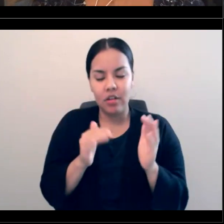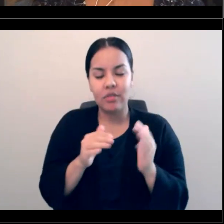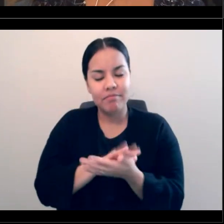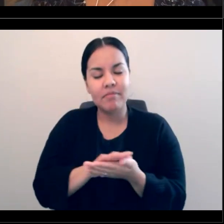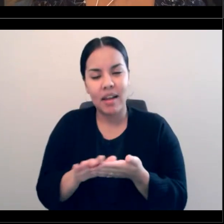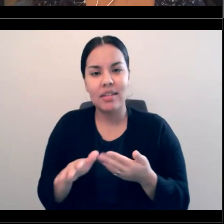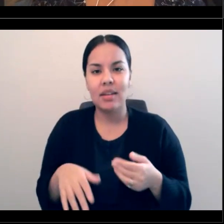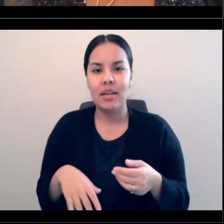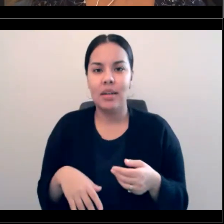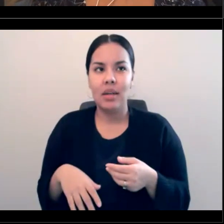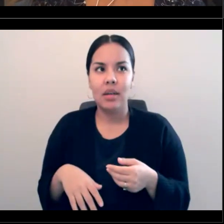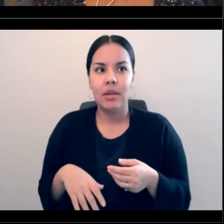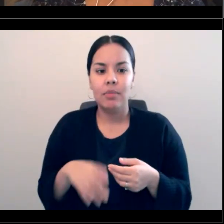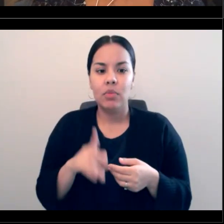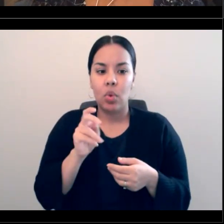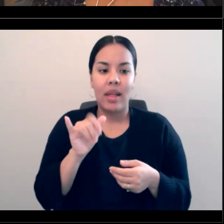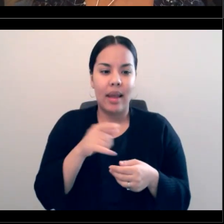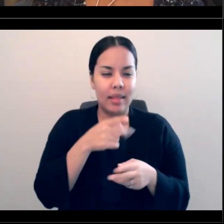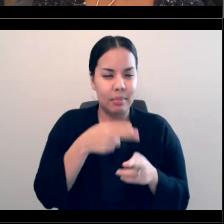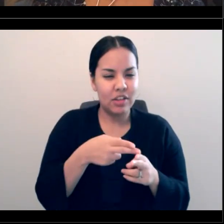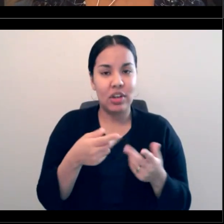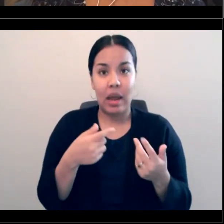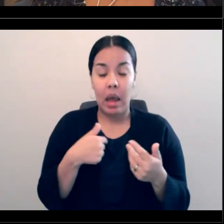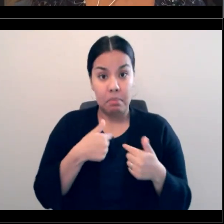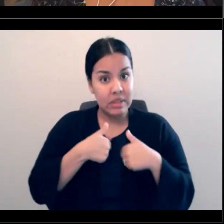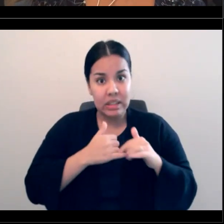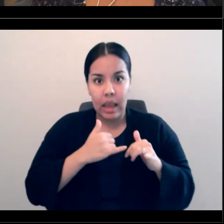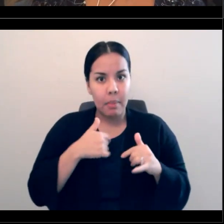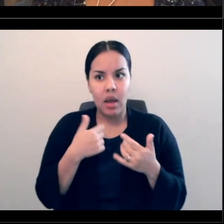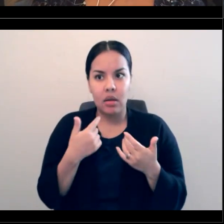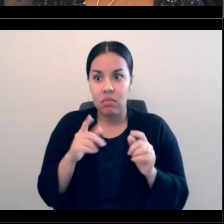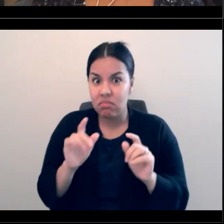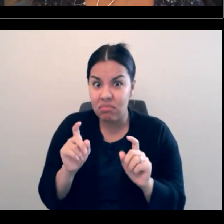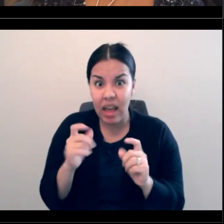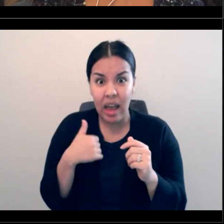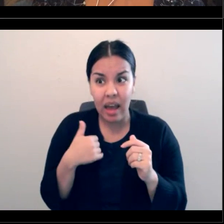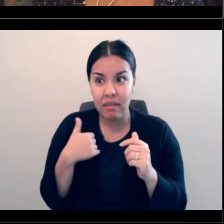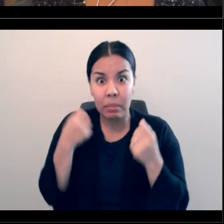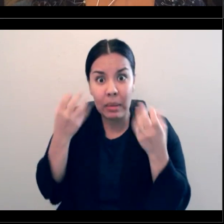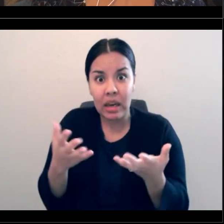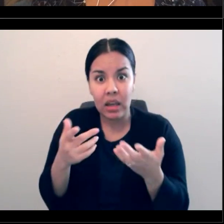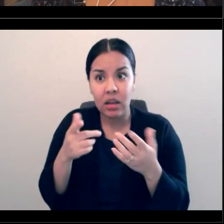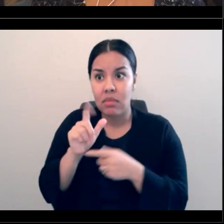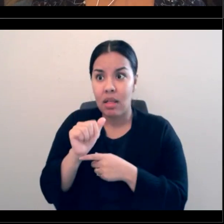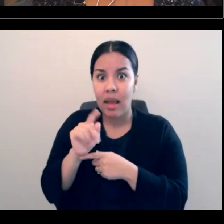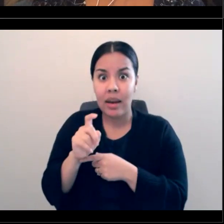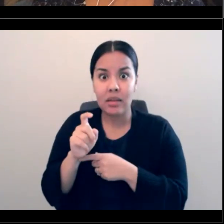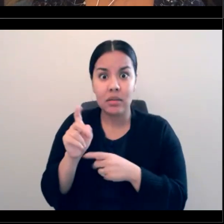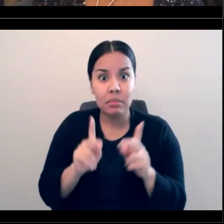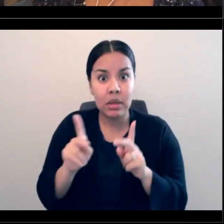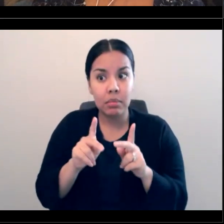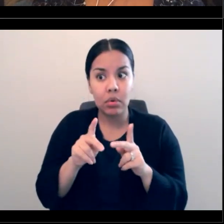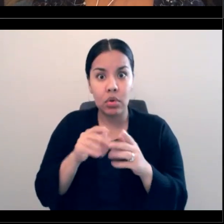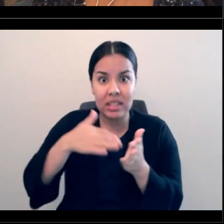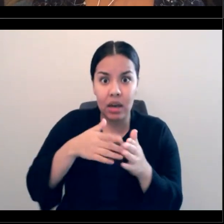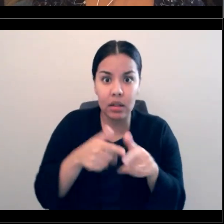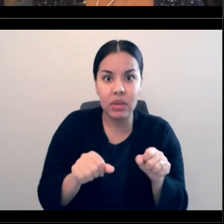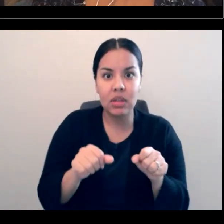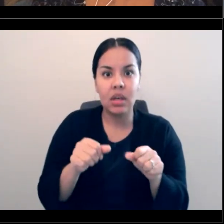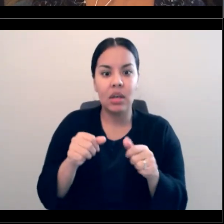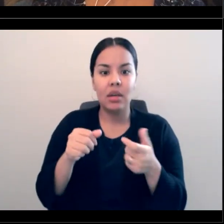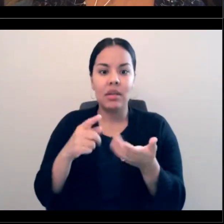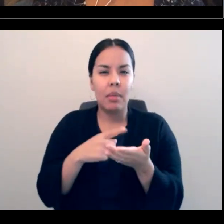like Kelly said, I didn't know there were so many Latinx people that were doing linguistics because we've kind of pushed them out to other fields like